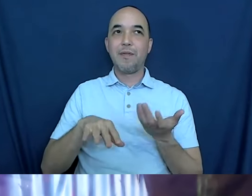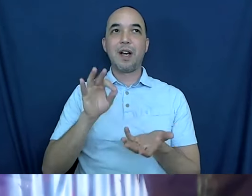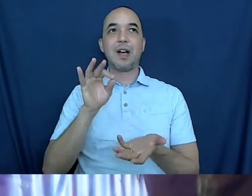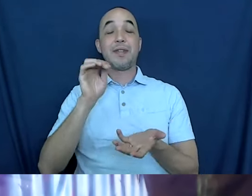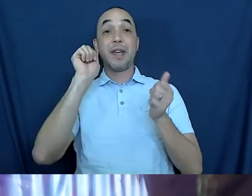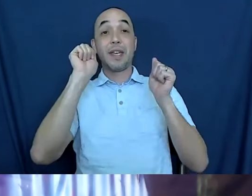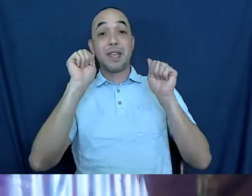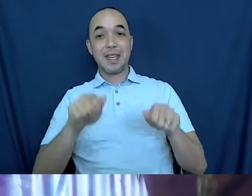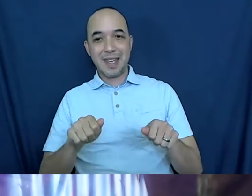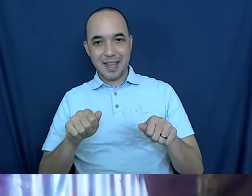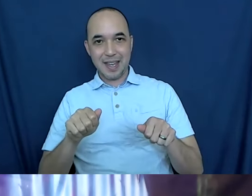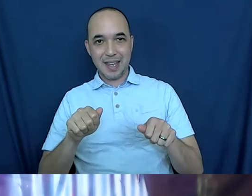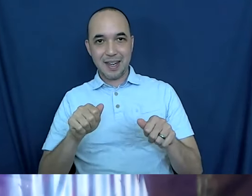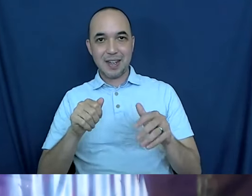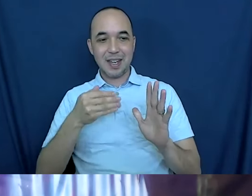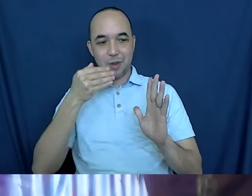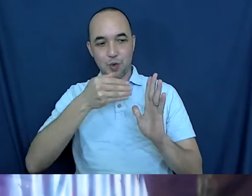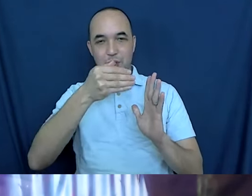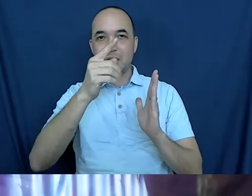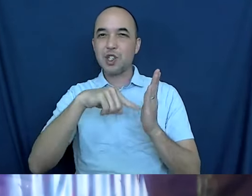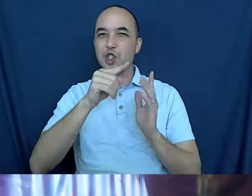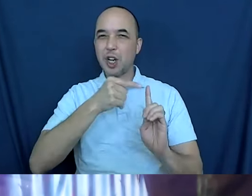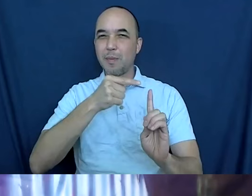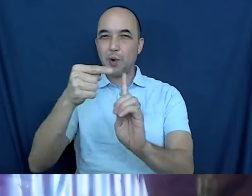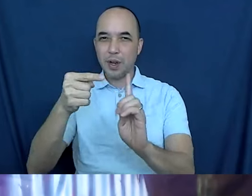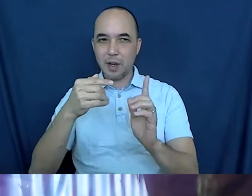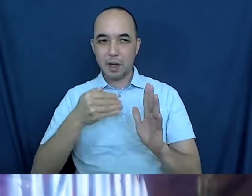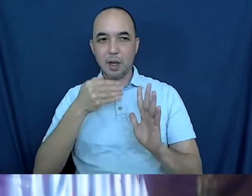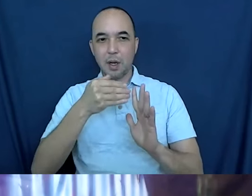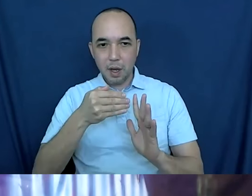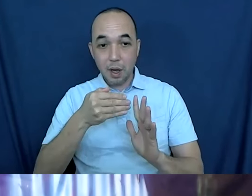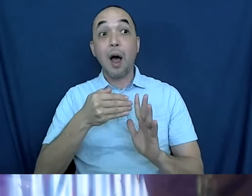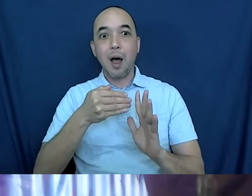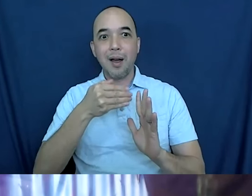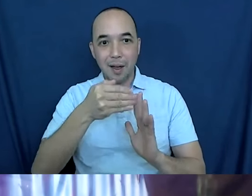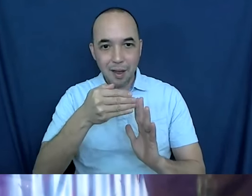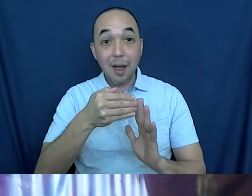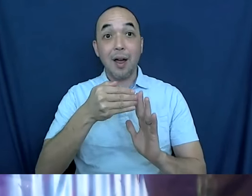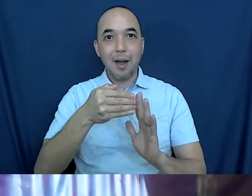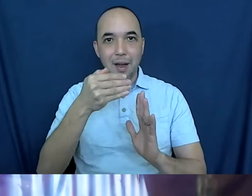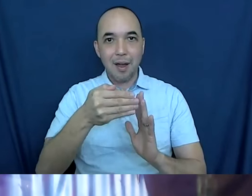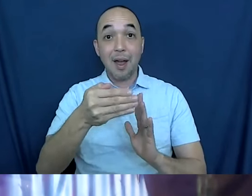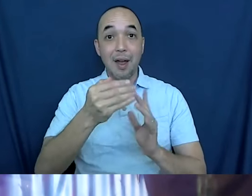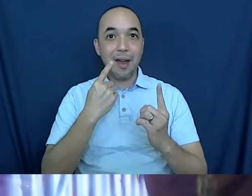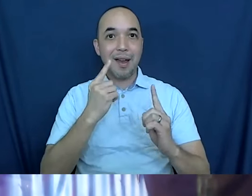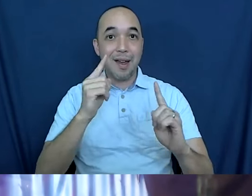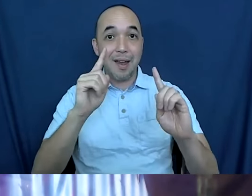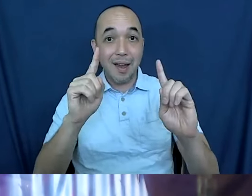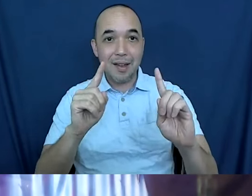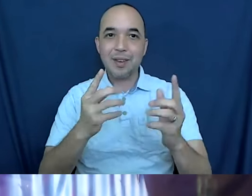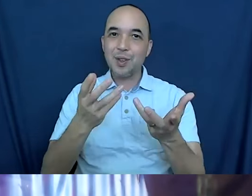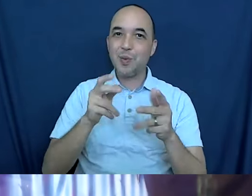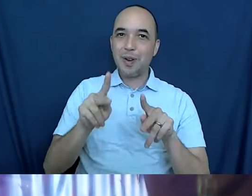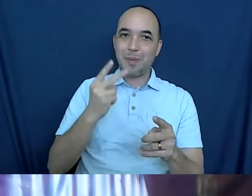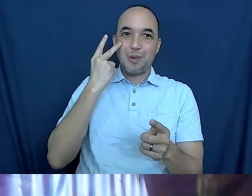through these checkpoints in the puzzle and feeling like they are achieving something. Yeah. You want people to see the work you've done.